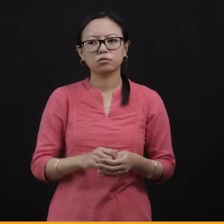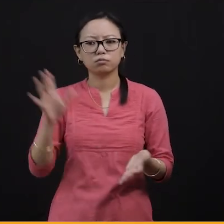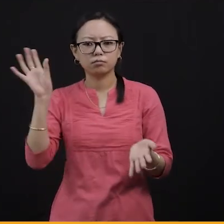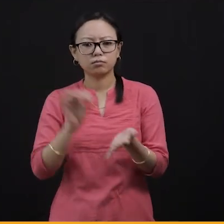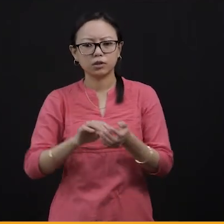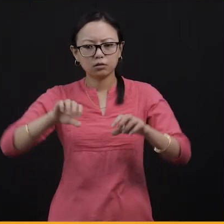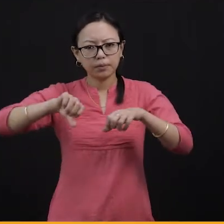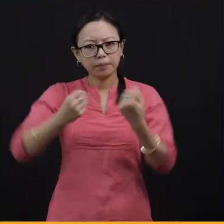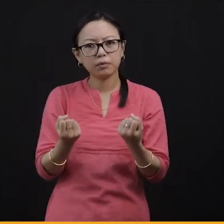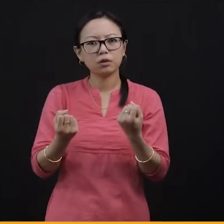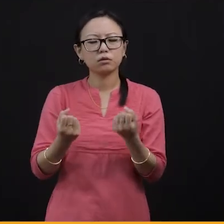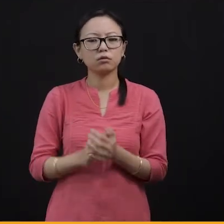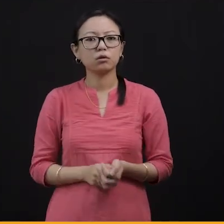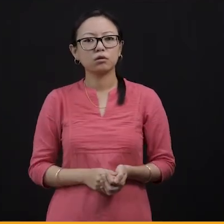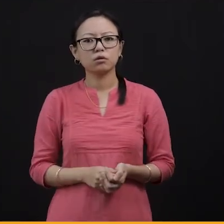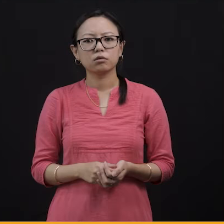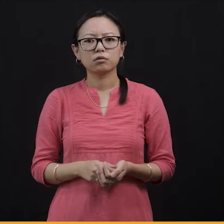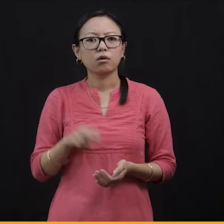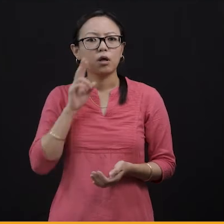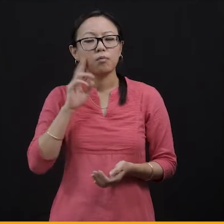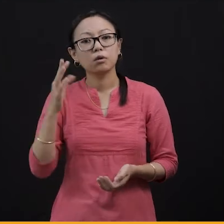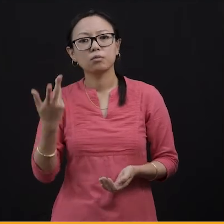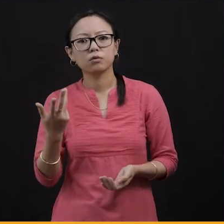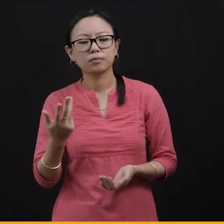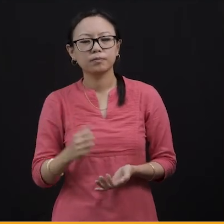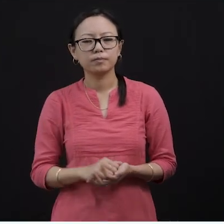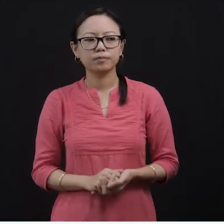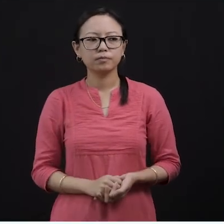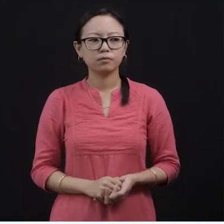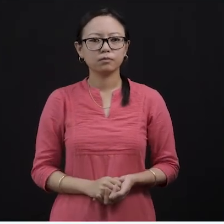magnet, what will happen to this pole?